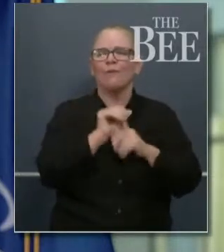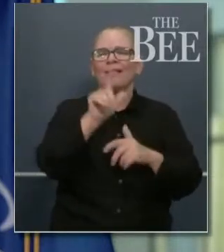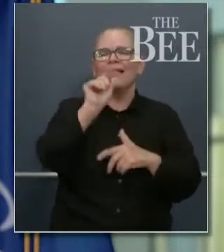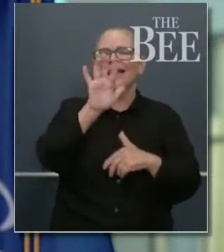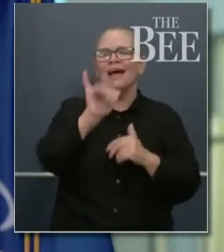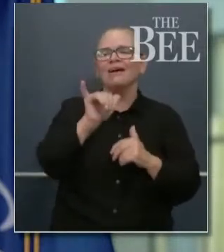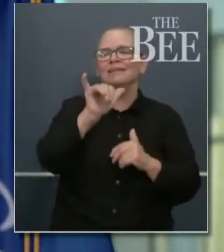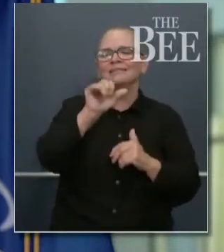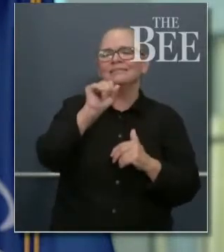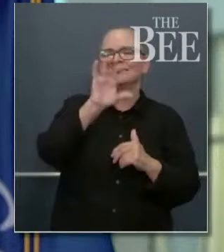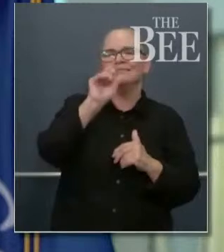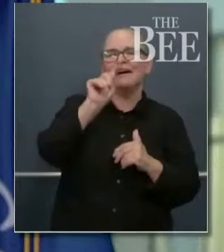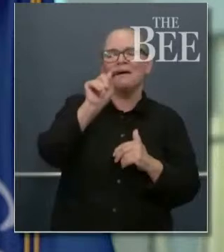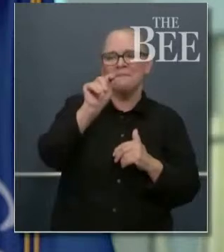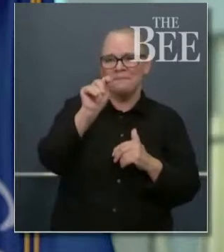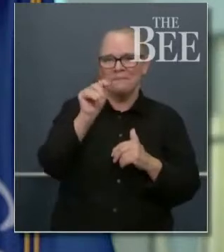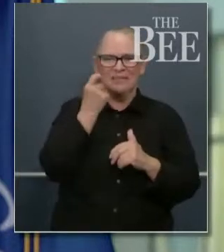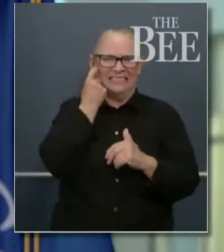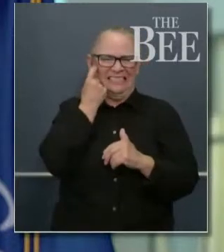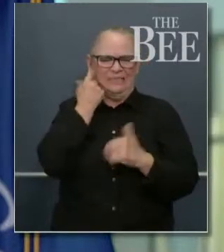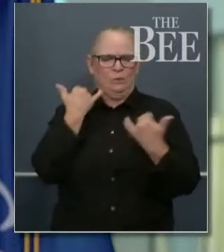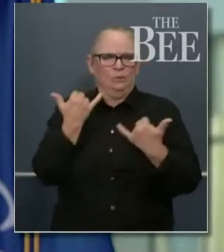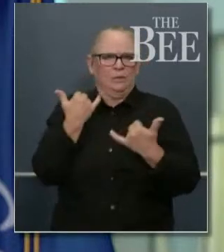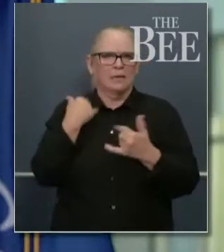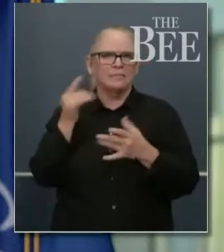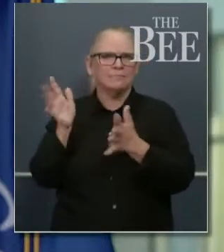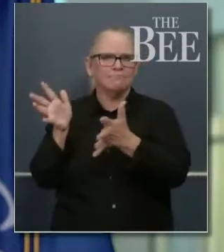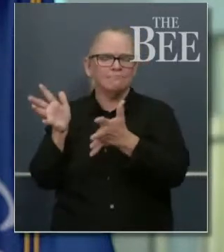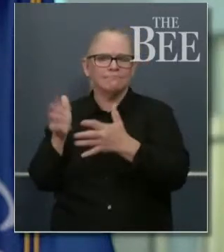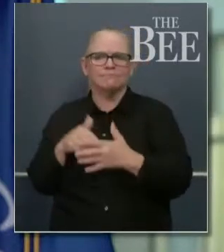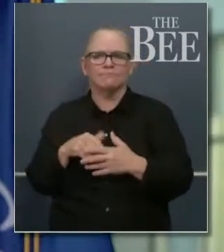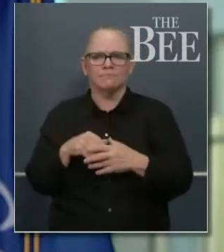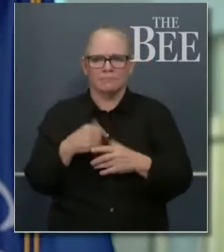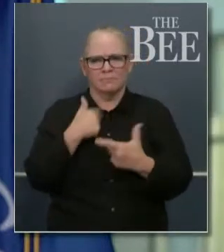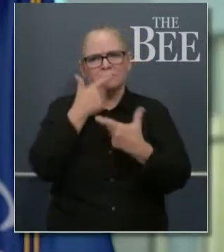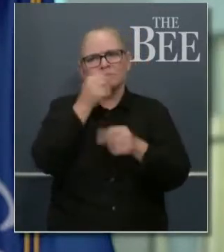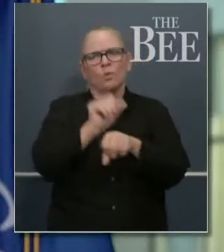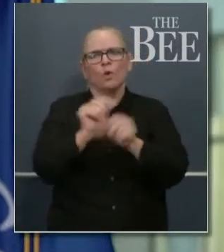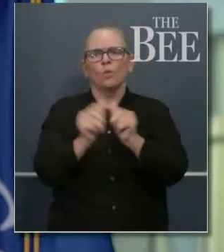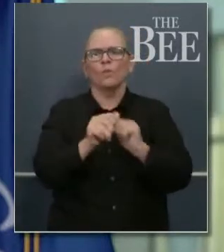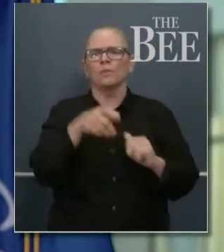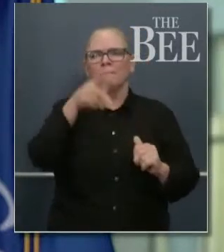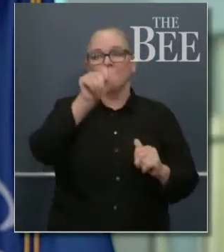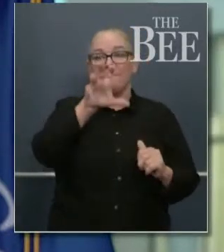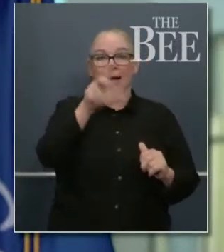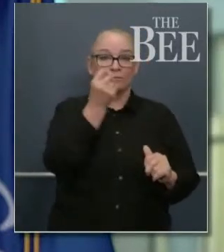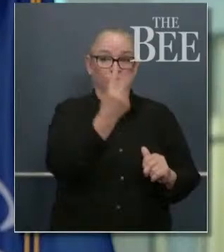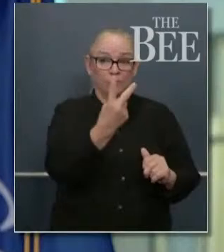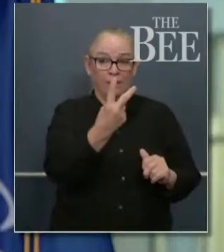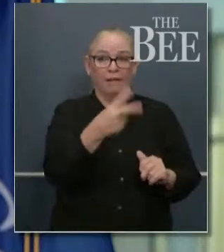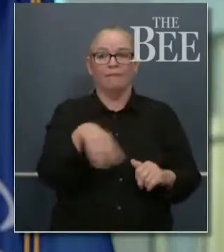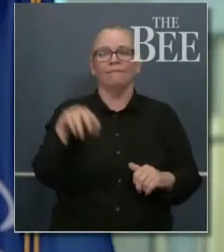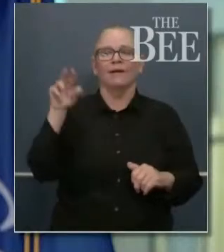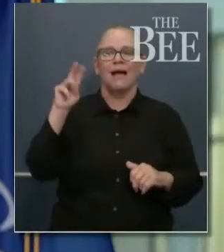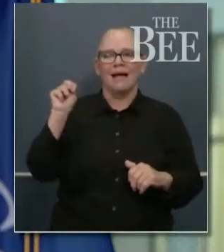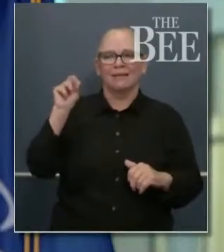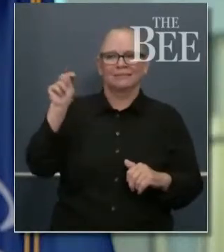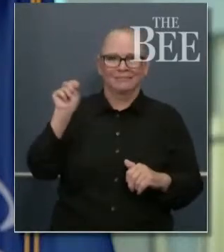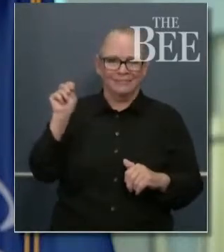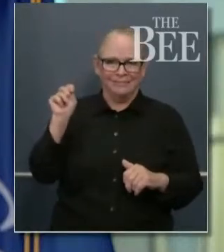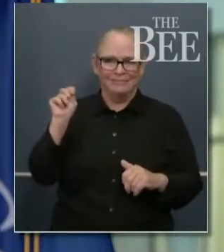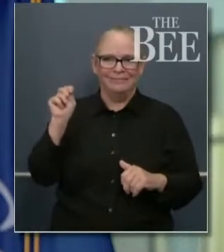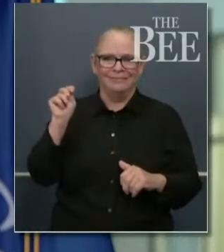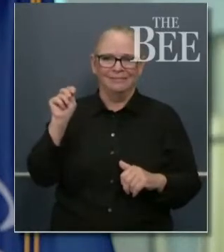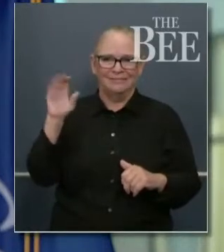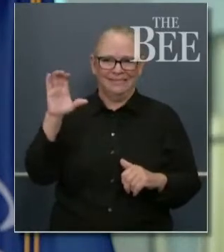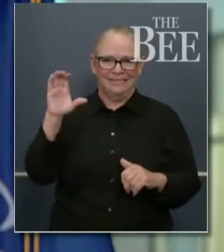ago. And so we're committed to working with the Pac-12, working with the NC2A to keep our kids safe, to keep our coaches safe,